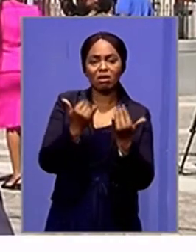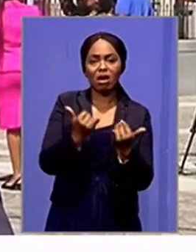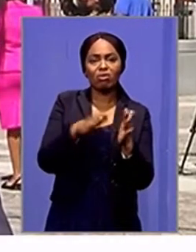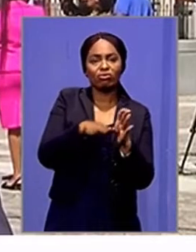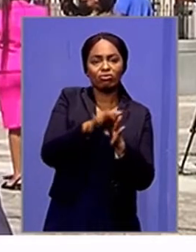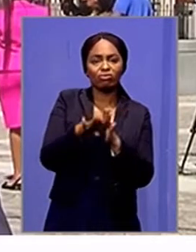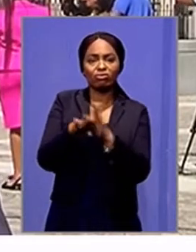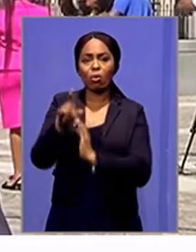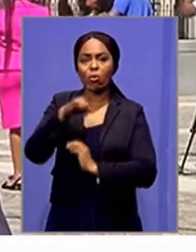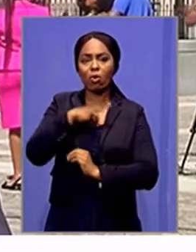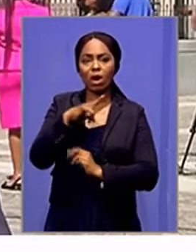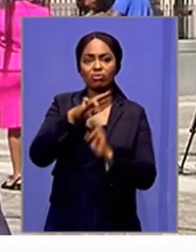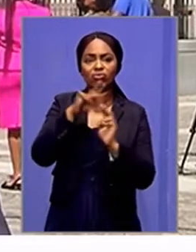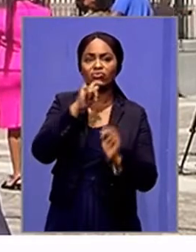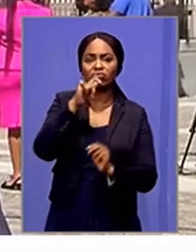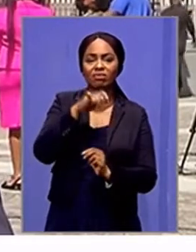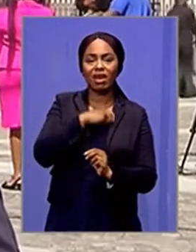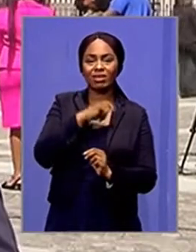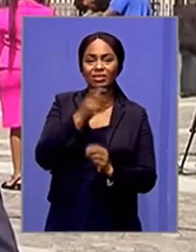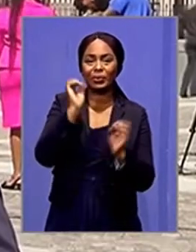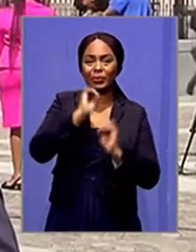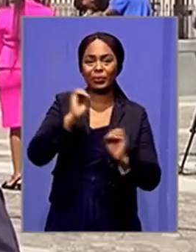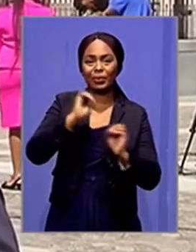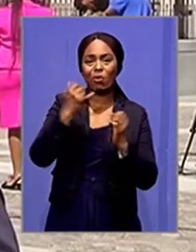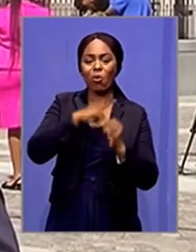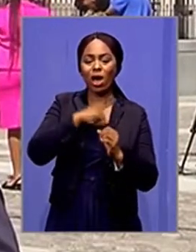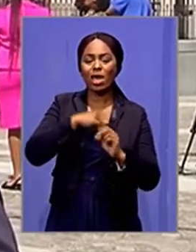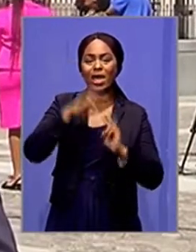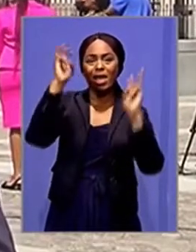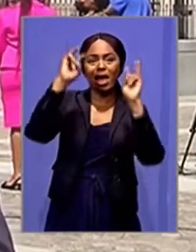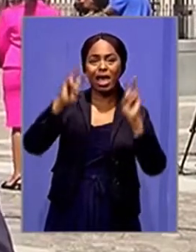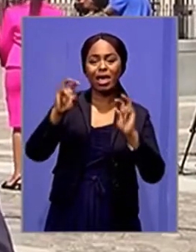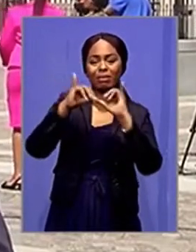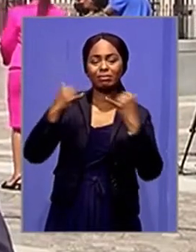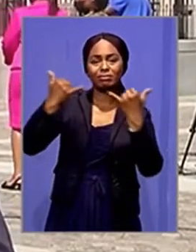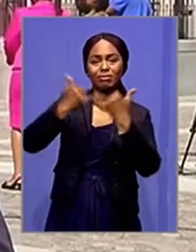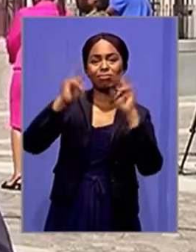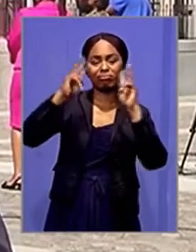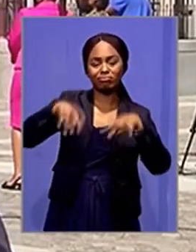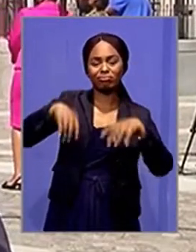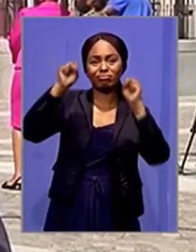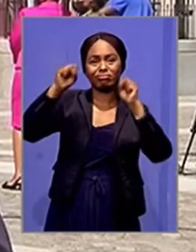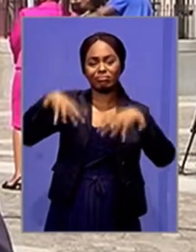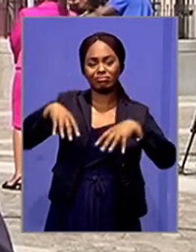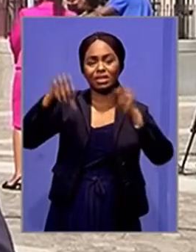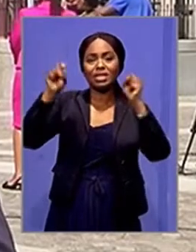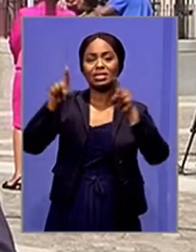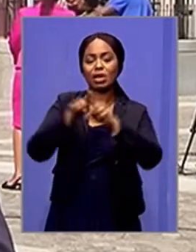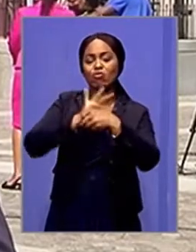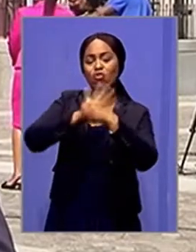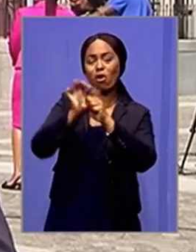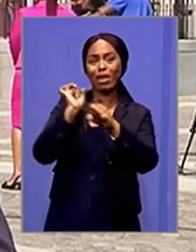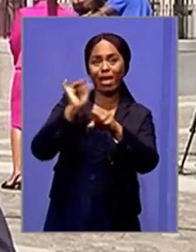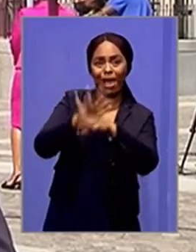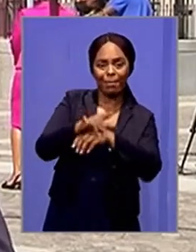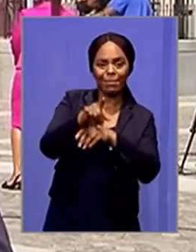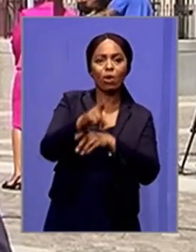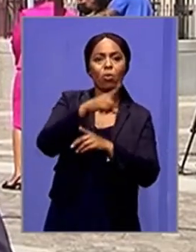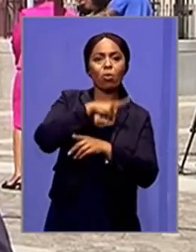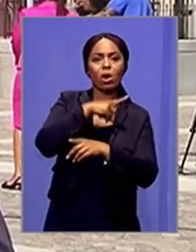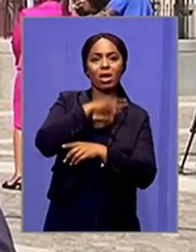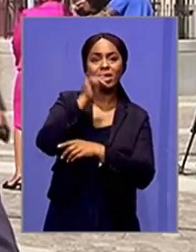go tshepagale ga kabo ya motlakase ga Eskom se sengwe seo se tshwenyago ke go se hlabe tshwana ya thibela ya COVID-19 go gorago gore ge go ka